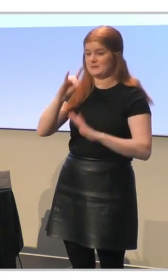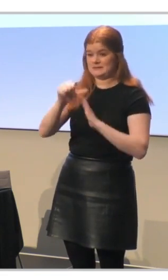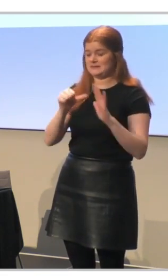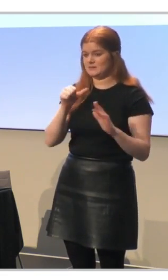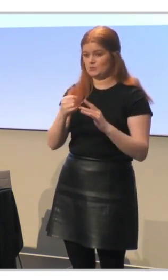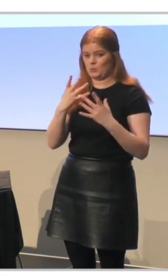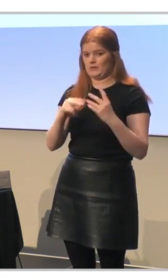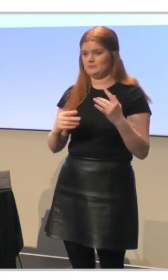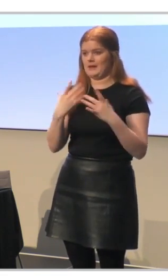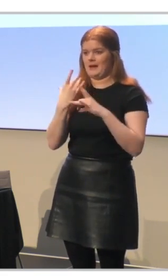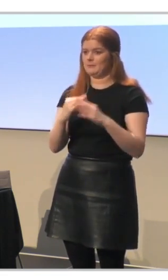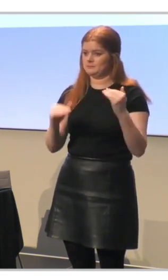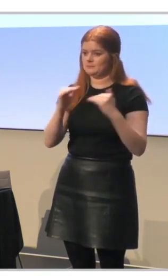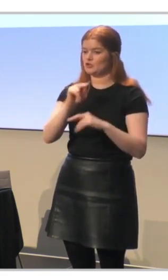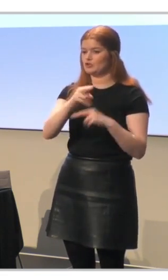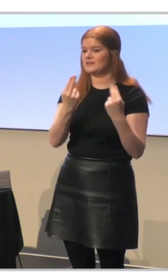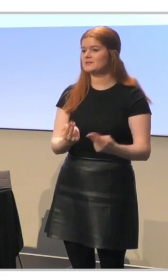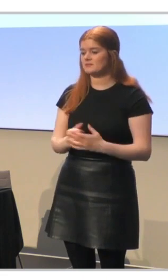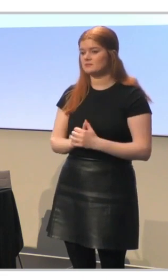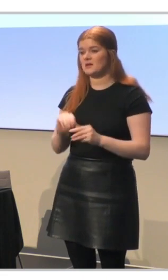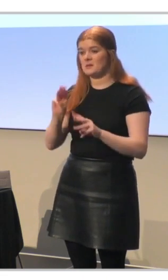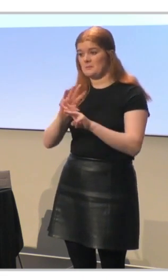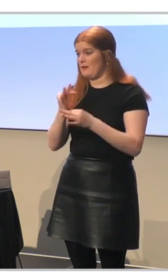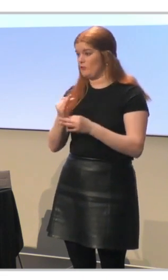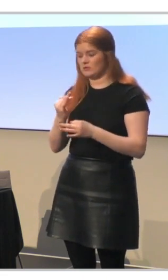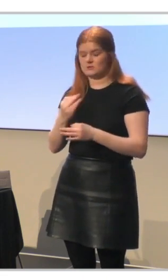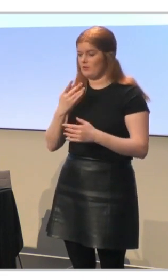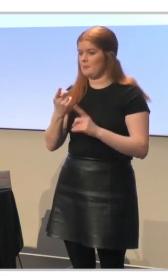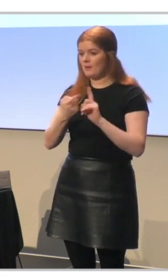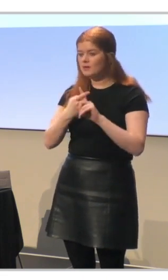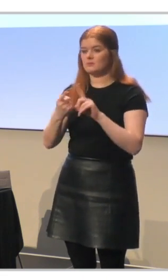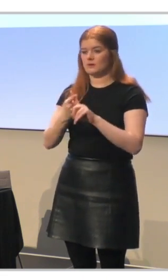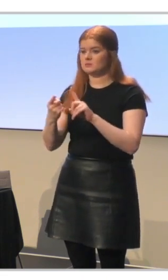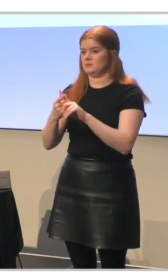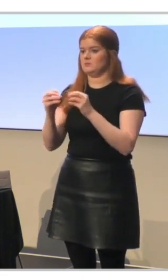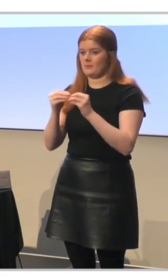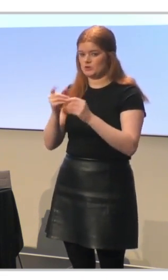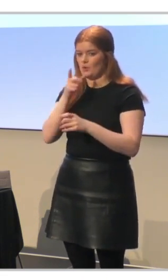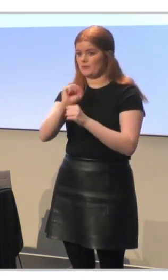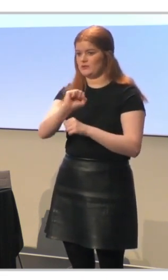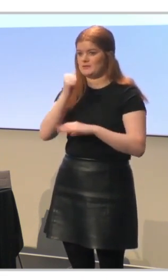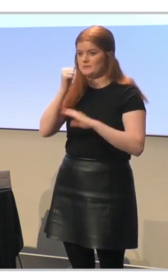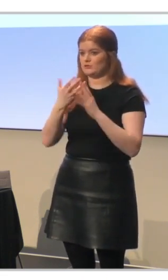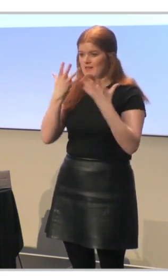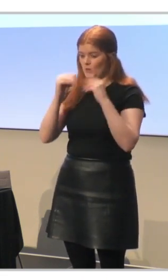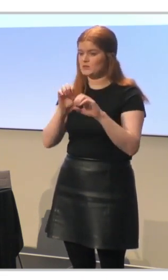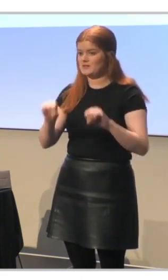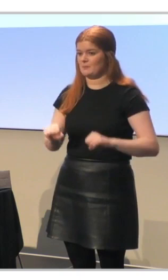of children like ours. Her parents had only positive things to share about their experiences of